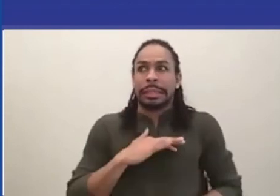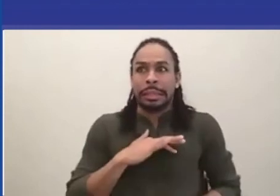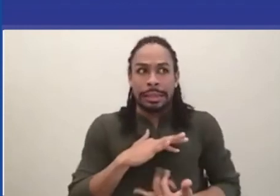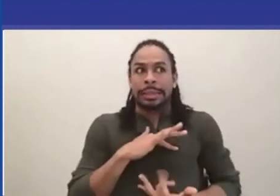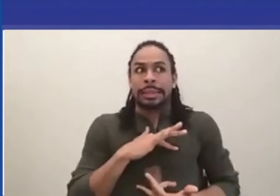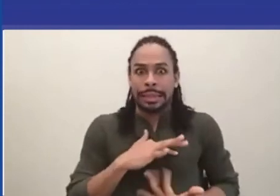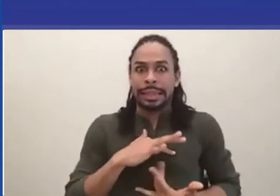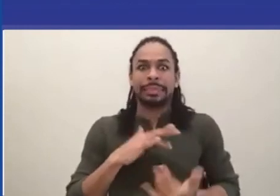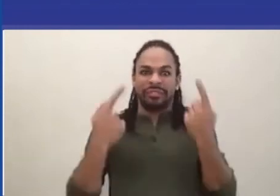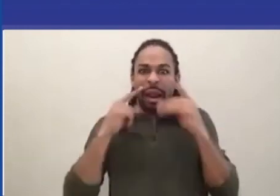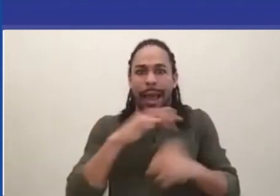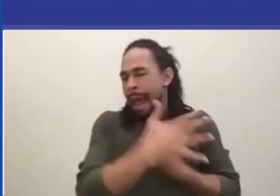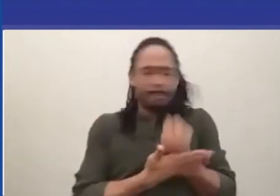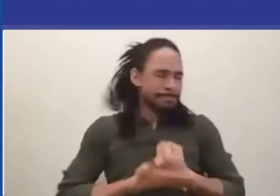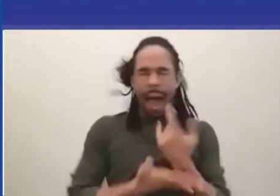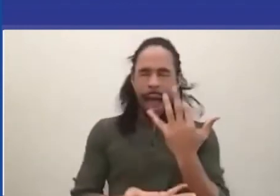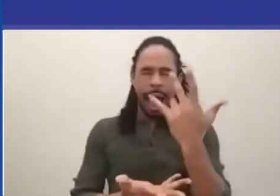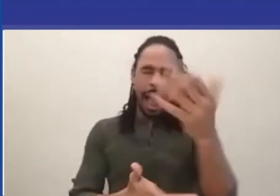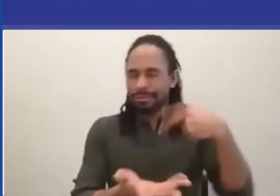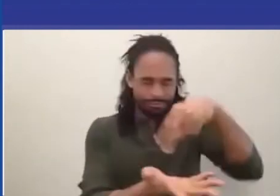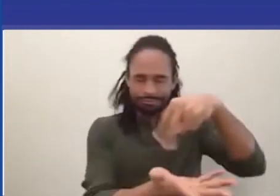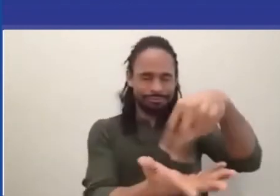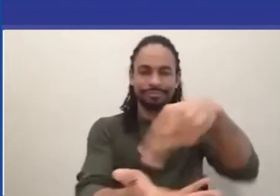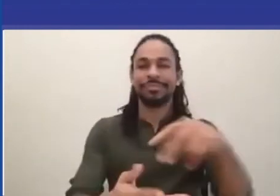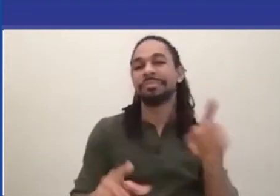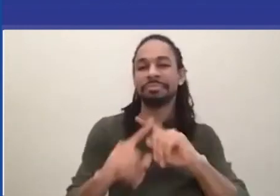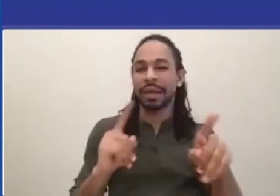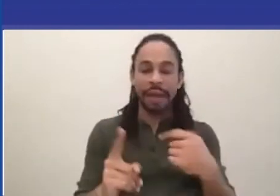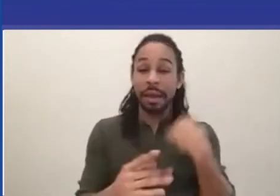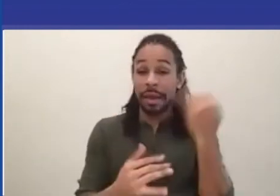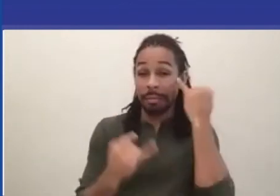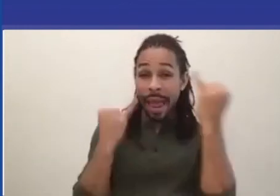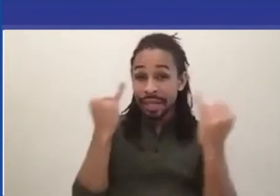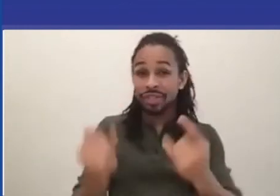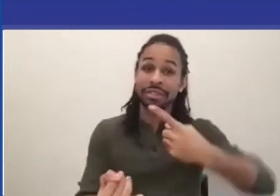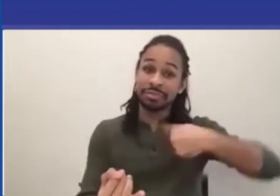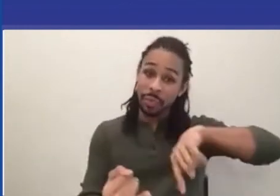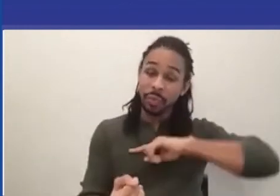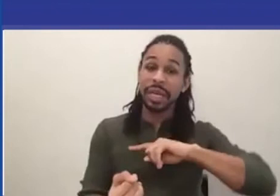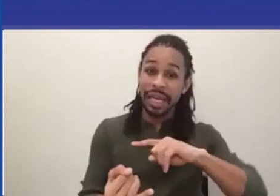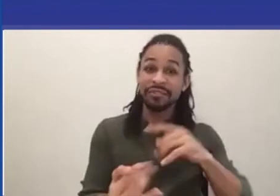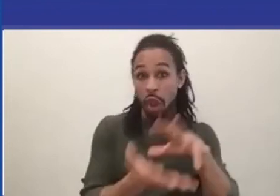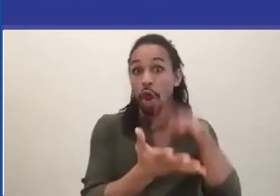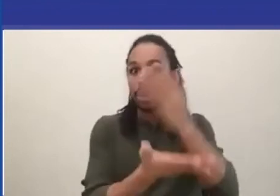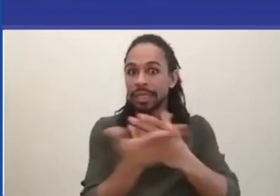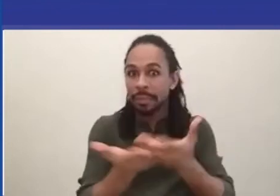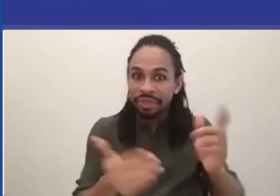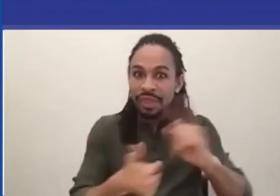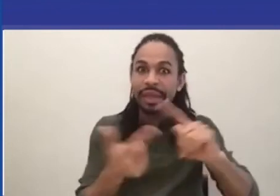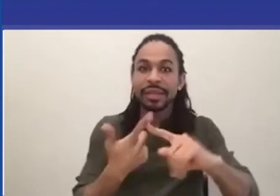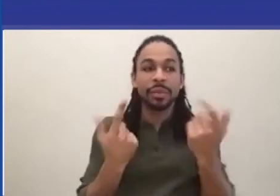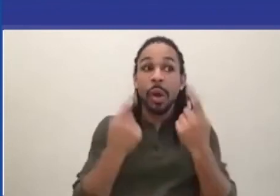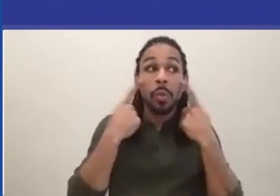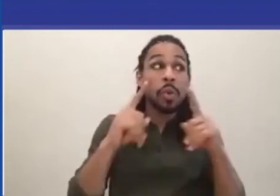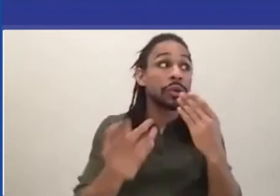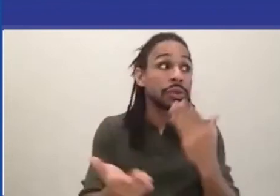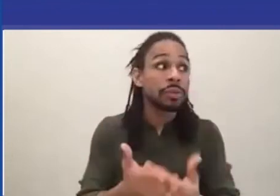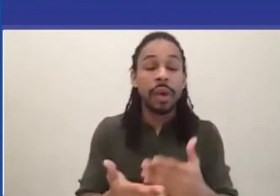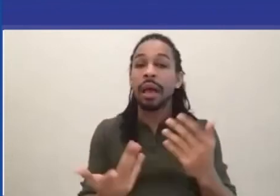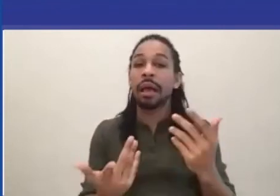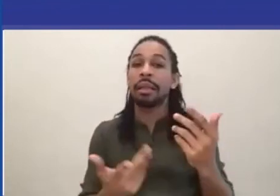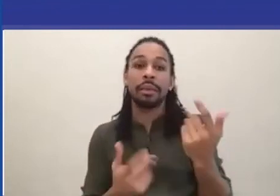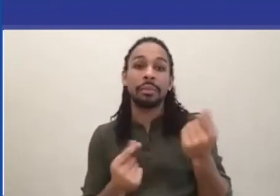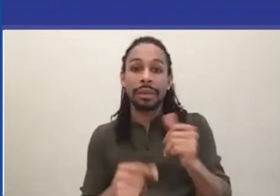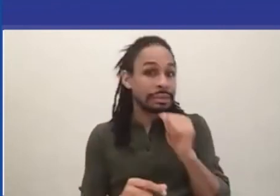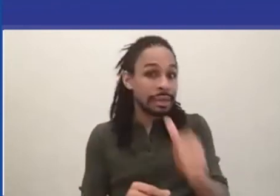some things. I would imagine that some things have worked really well. Some things have actually been innovative and have served